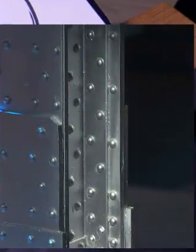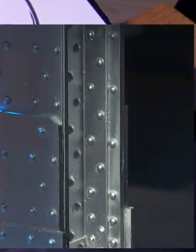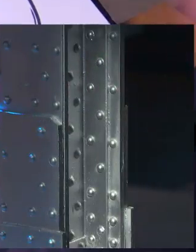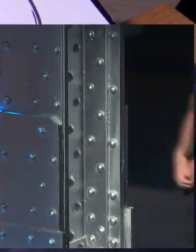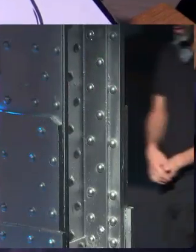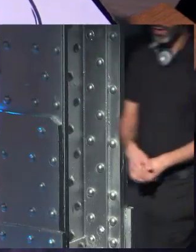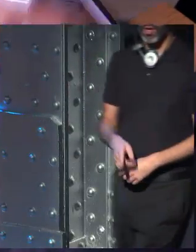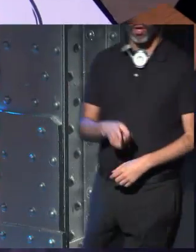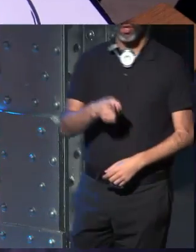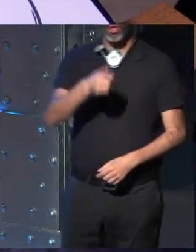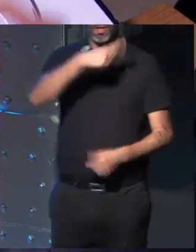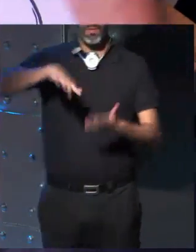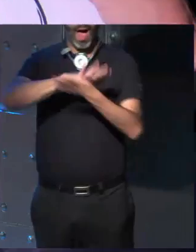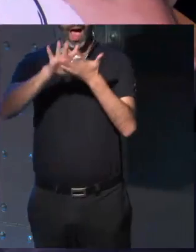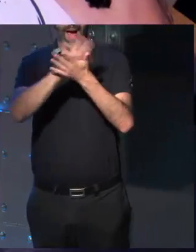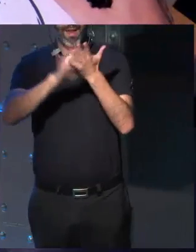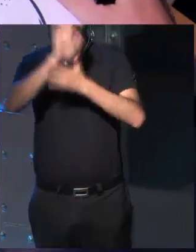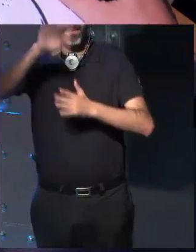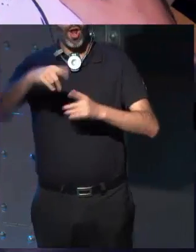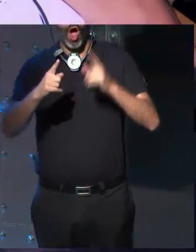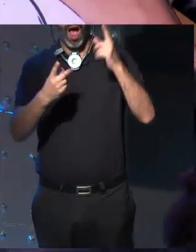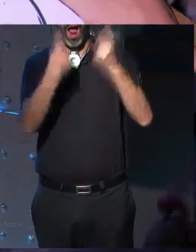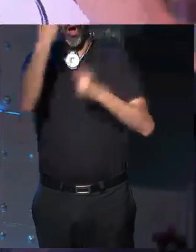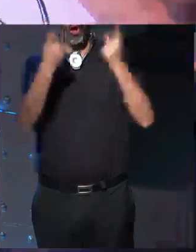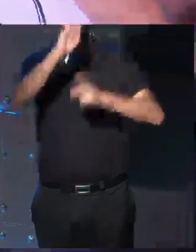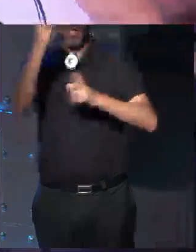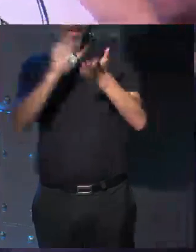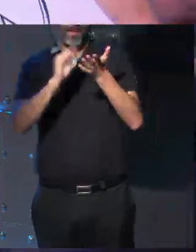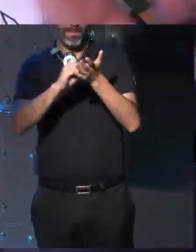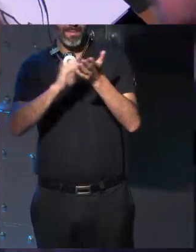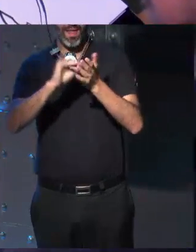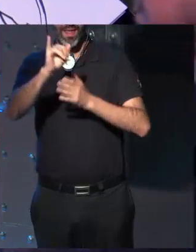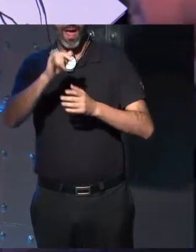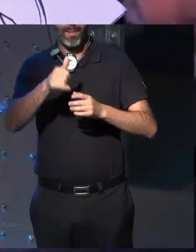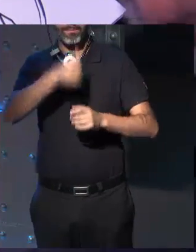Well, we're talking less than usually.